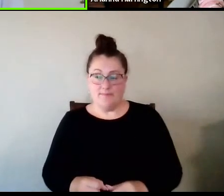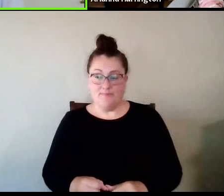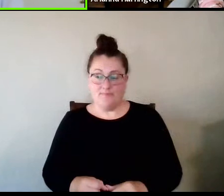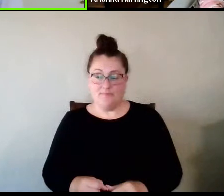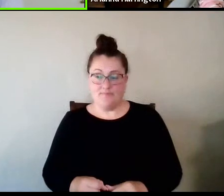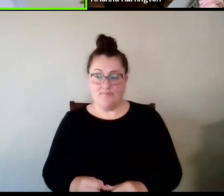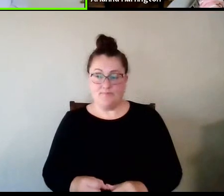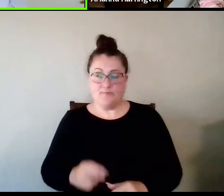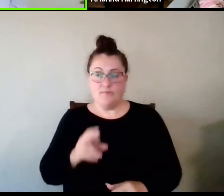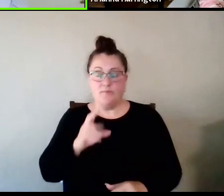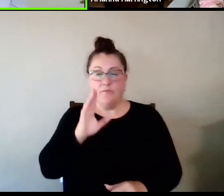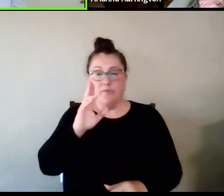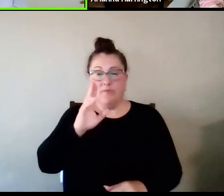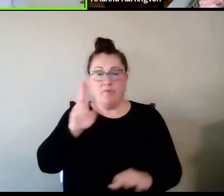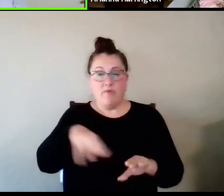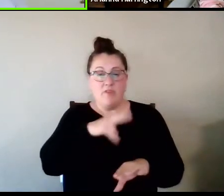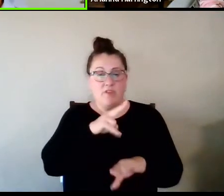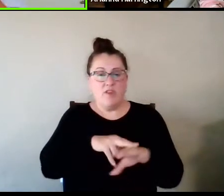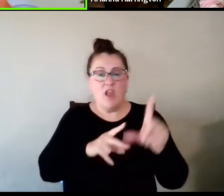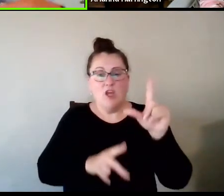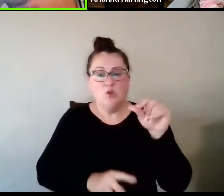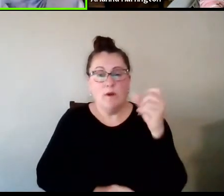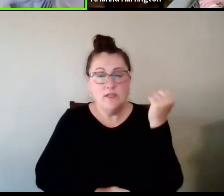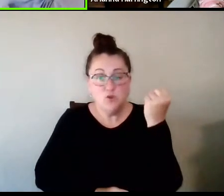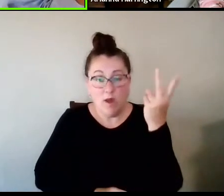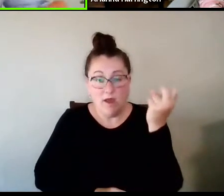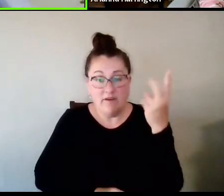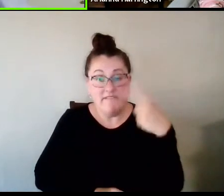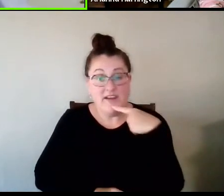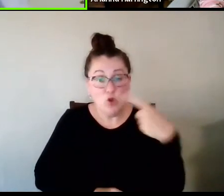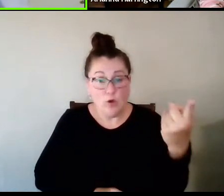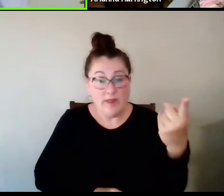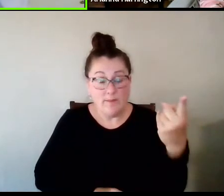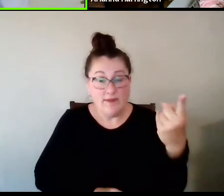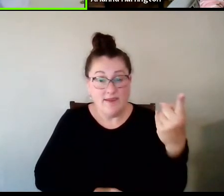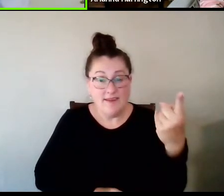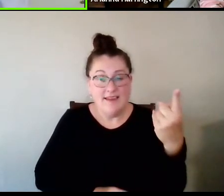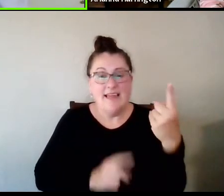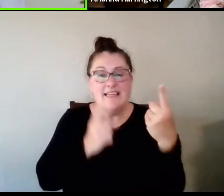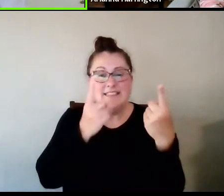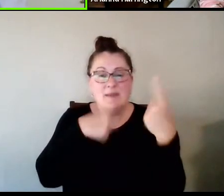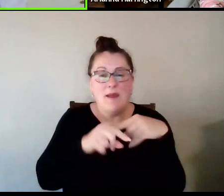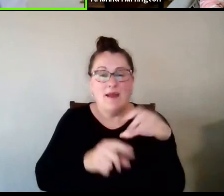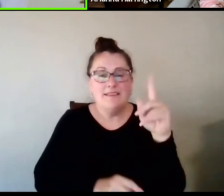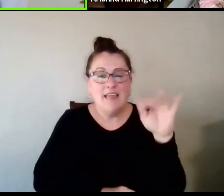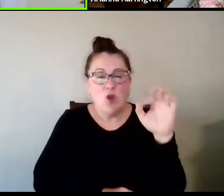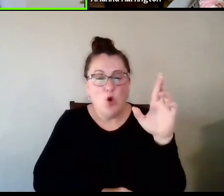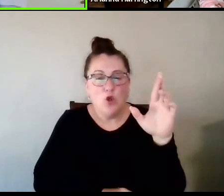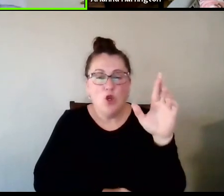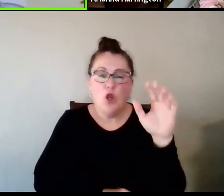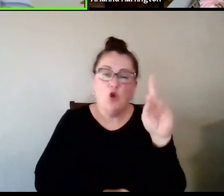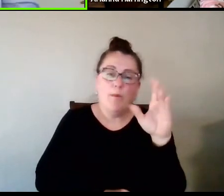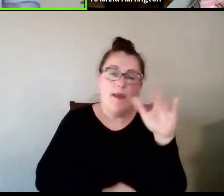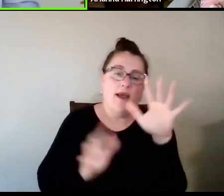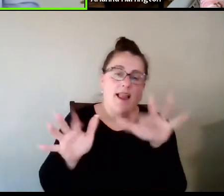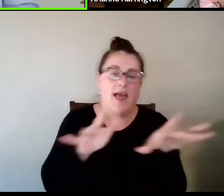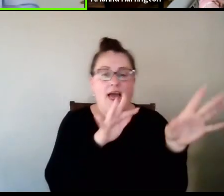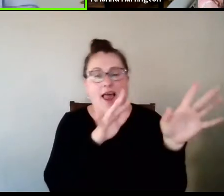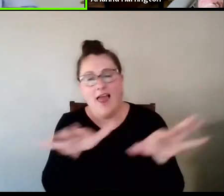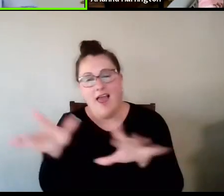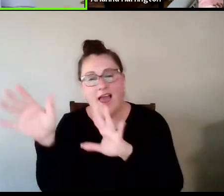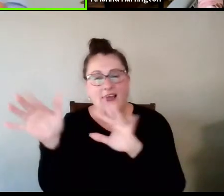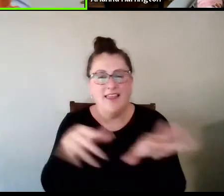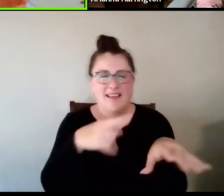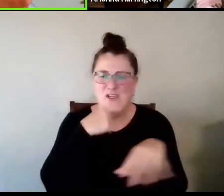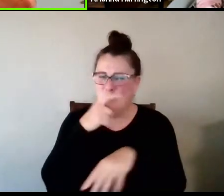Arianna, when I studied in 2012, if I had told them, look, it's all going to be about stakeholders and kumbaya, they would have said, you know,